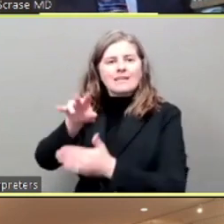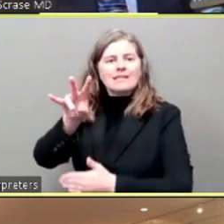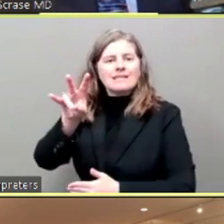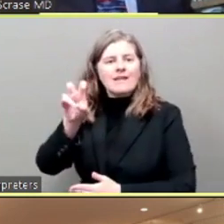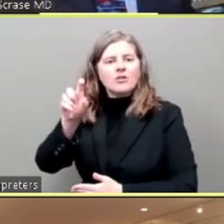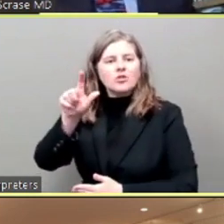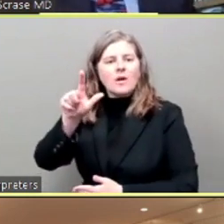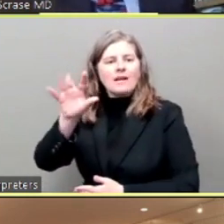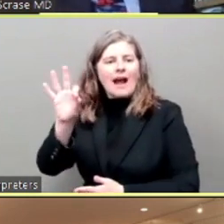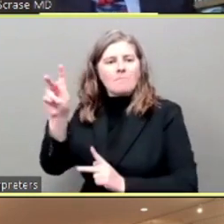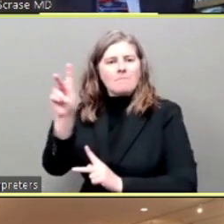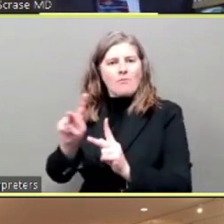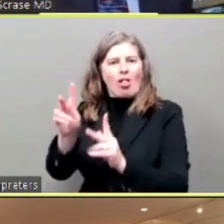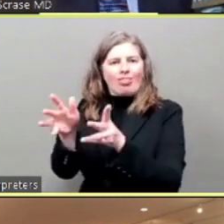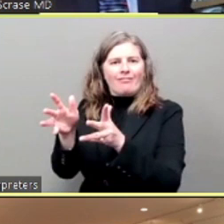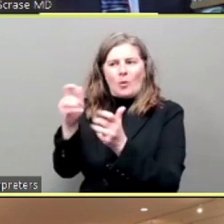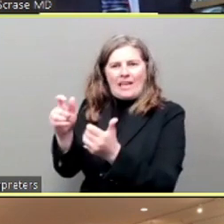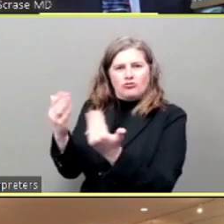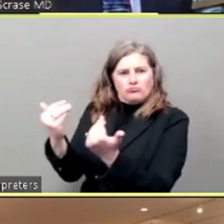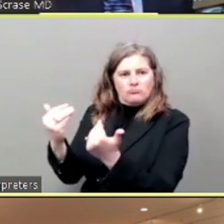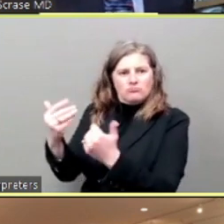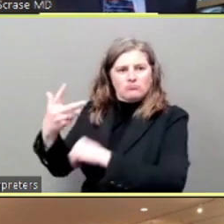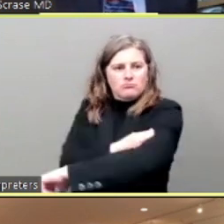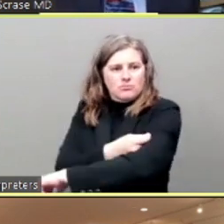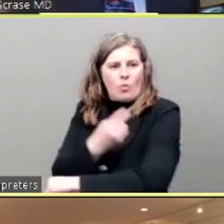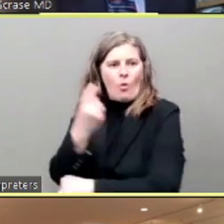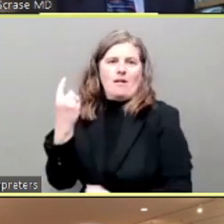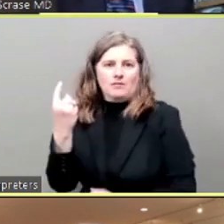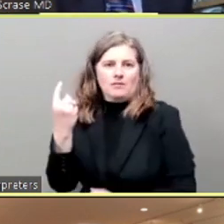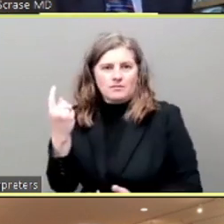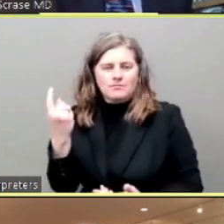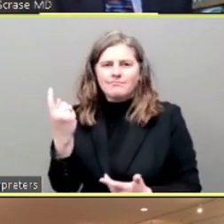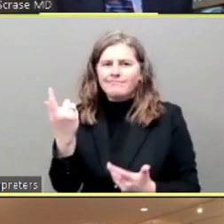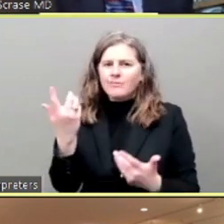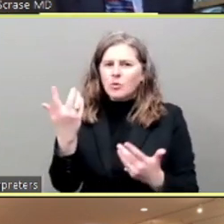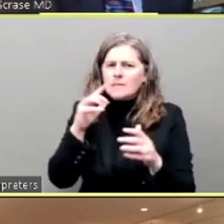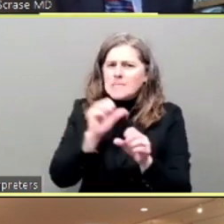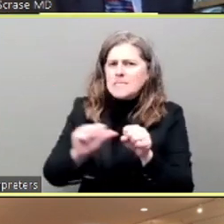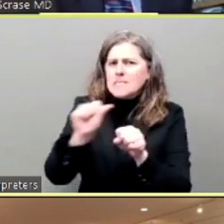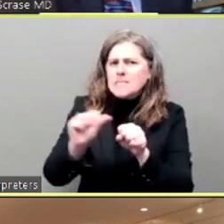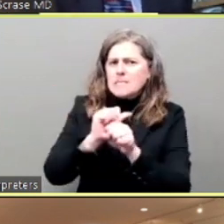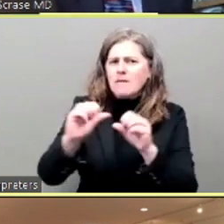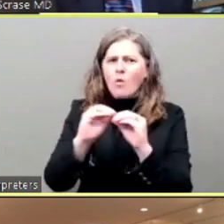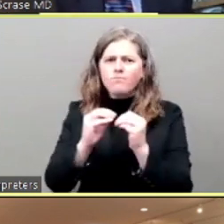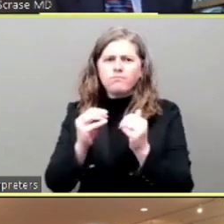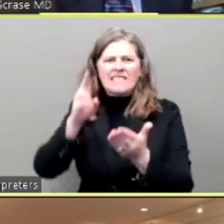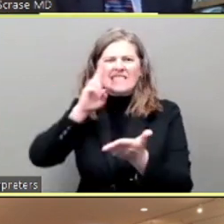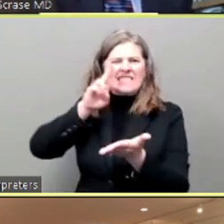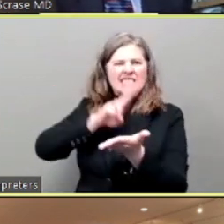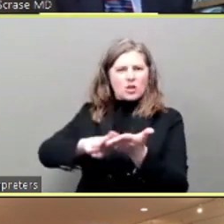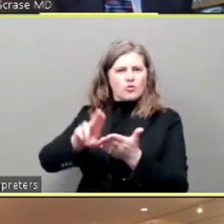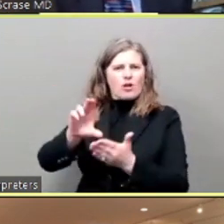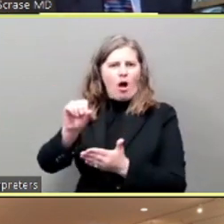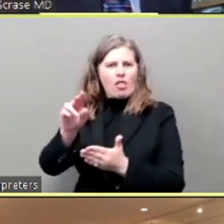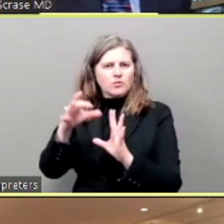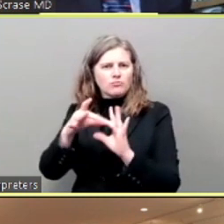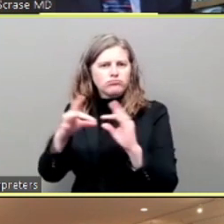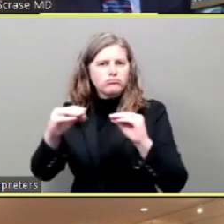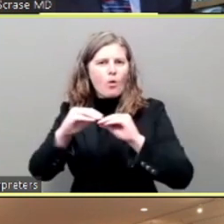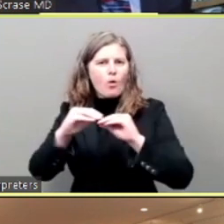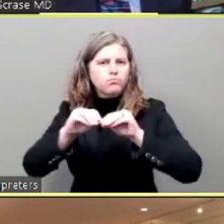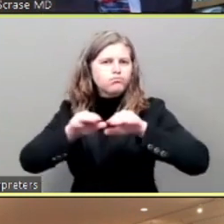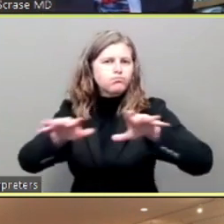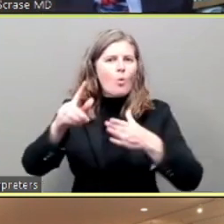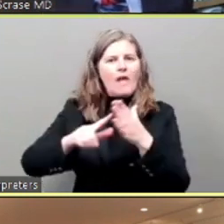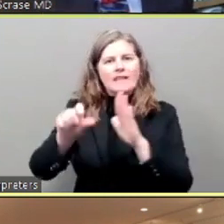46,729 people. So I think this is clearly doable. It's going to take extra work, and Secretary Collins is going to give you a big update on a lot of things the state is